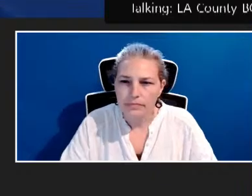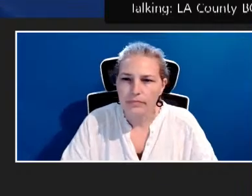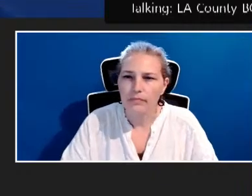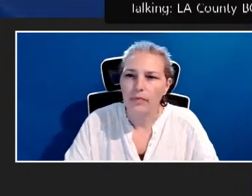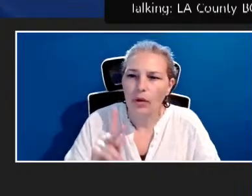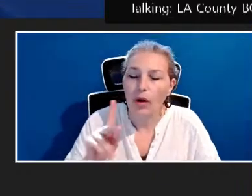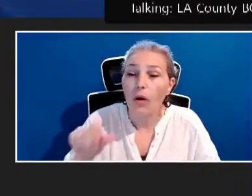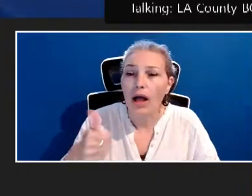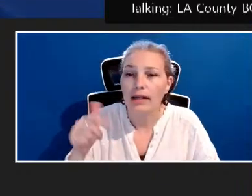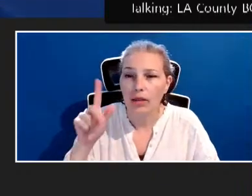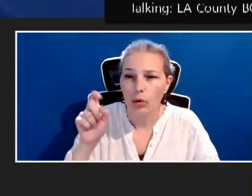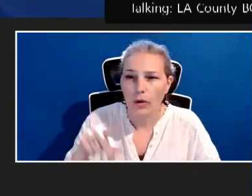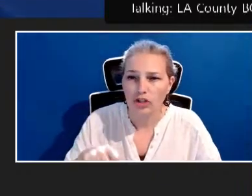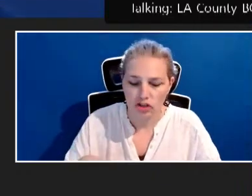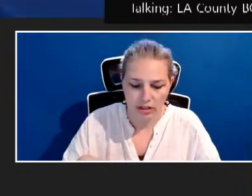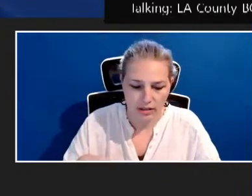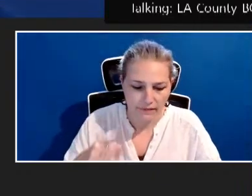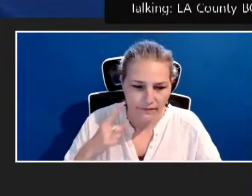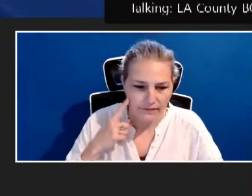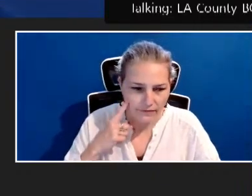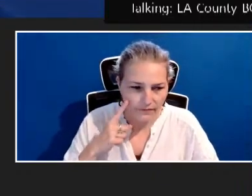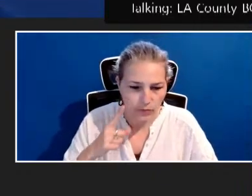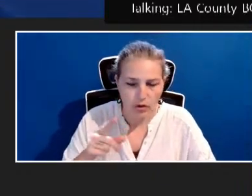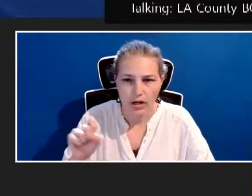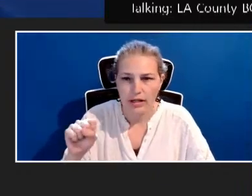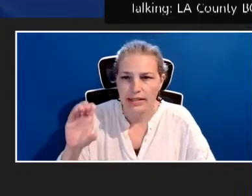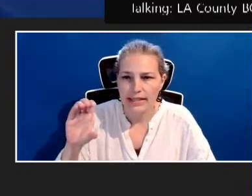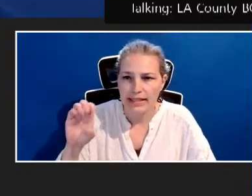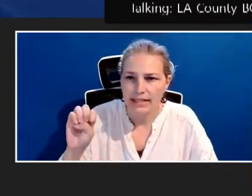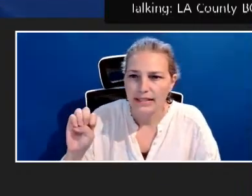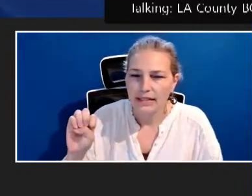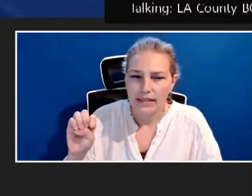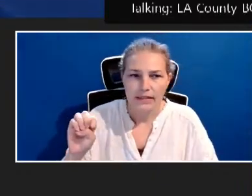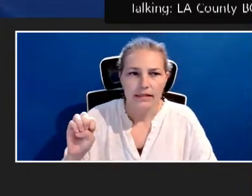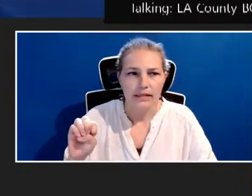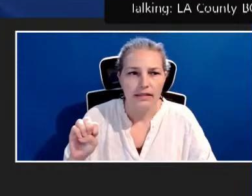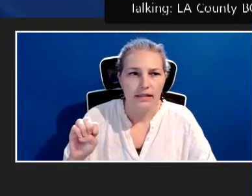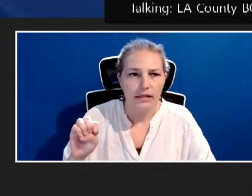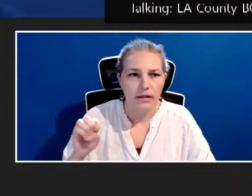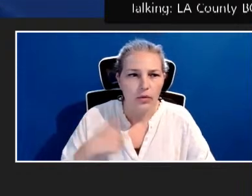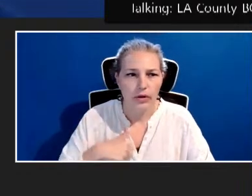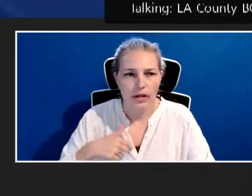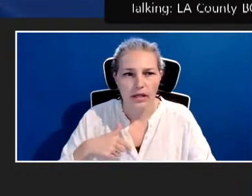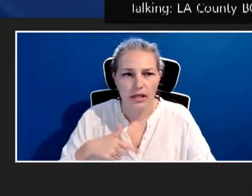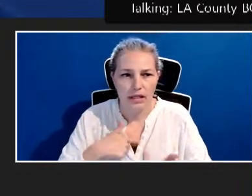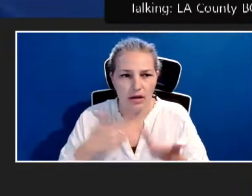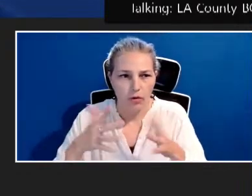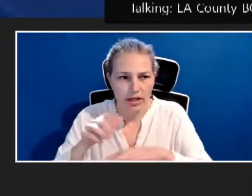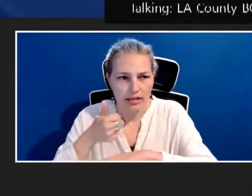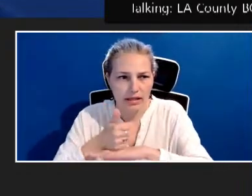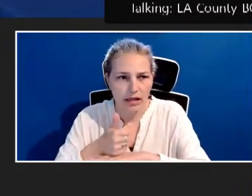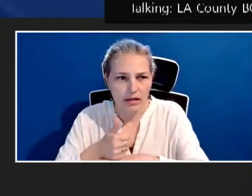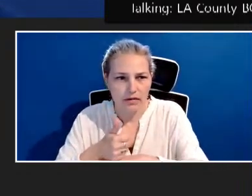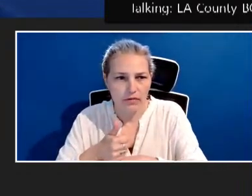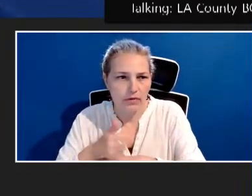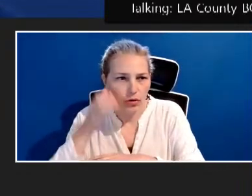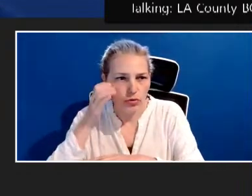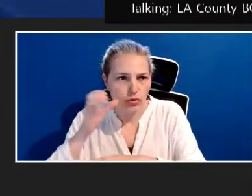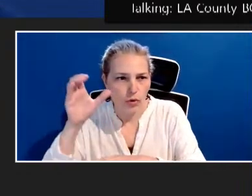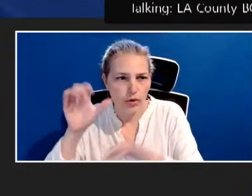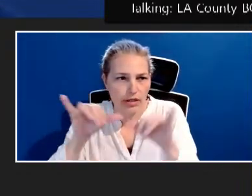Oh, we have another question for SoCal Edison. It reads, when we installed our solar system with a battery backup